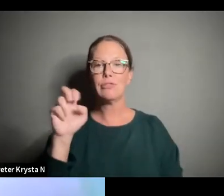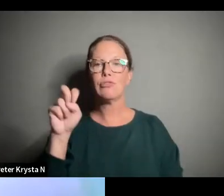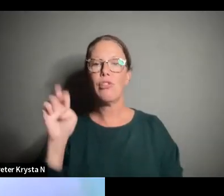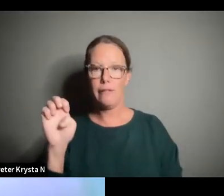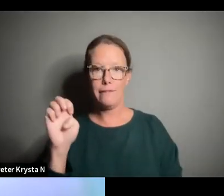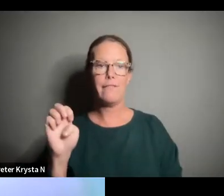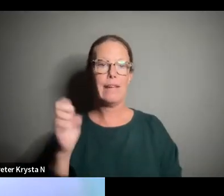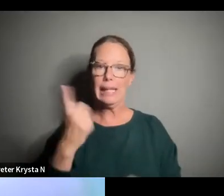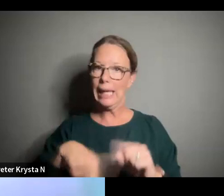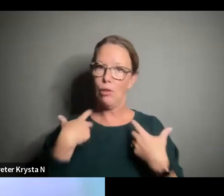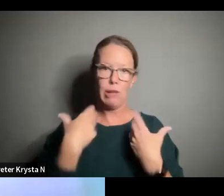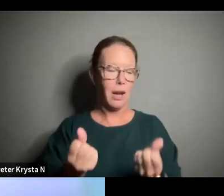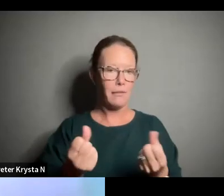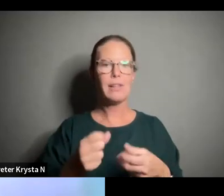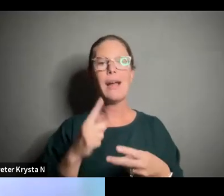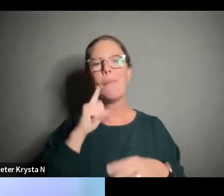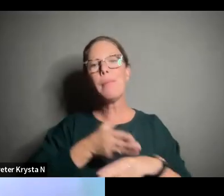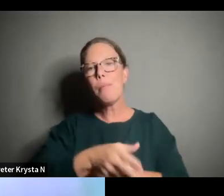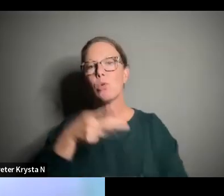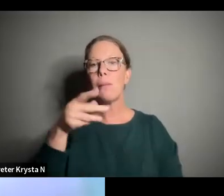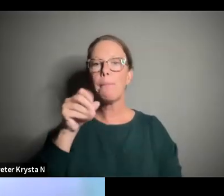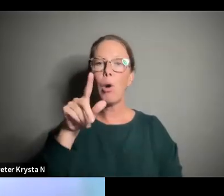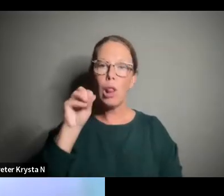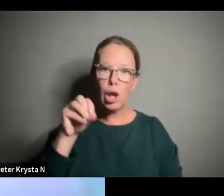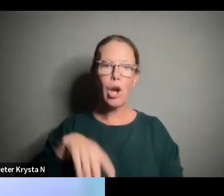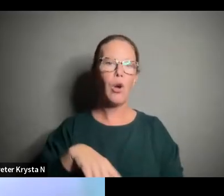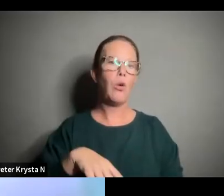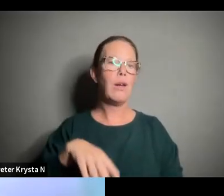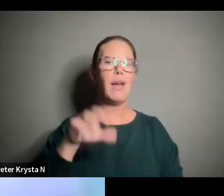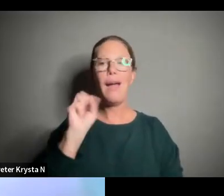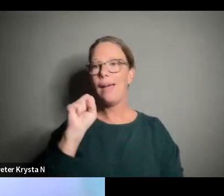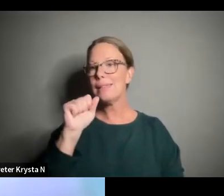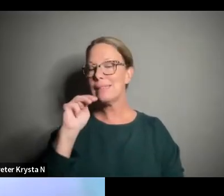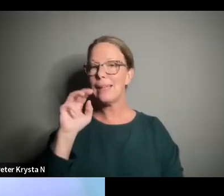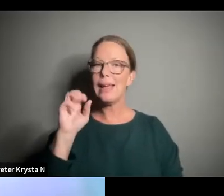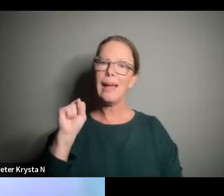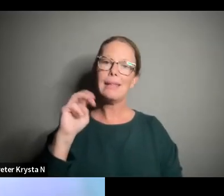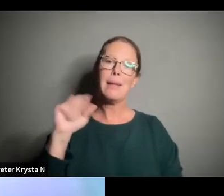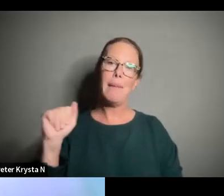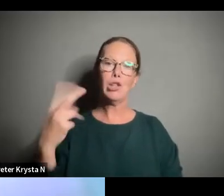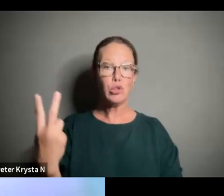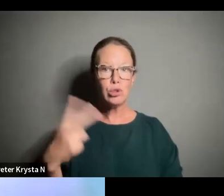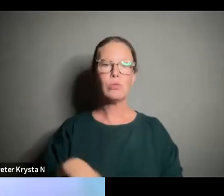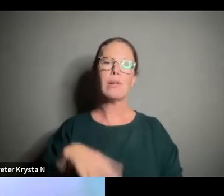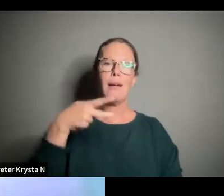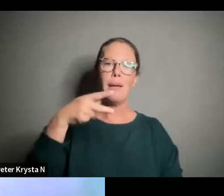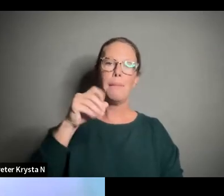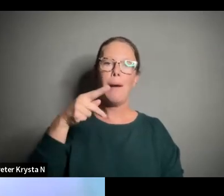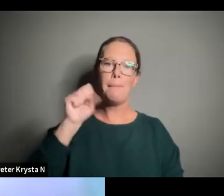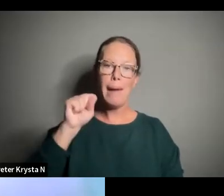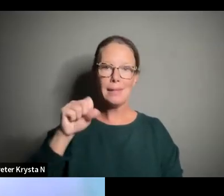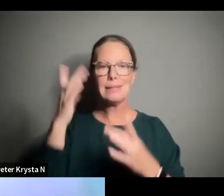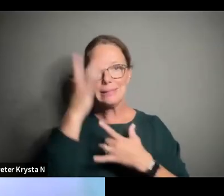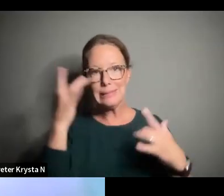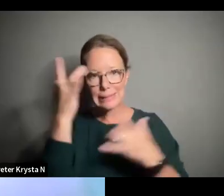I've done some post-polio patients going back. I think SMA2, we've had some work on Pompei's disease. But it really becomes, this is part of the